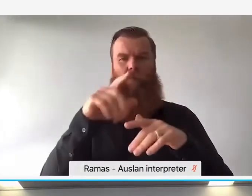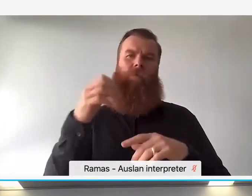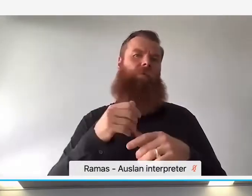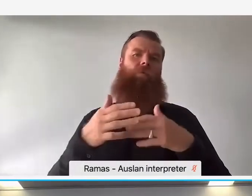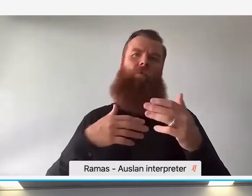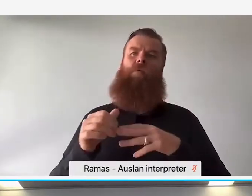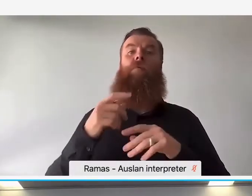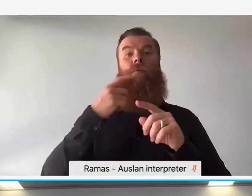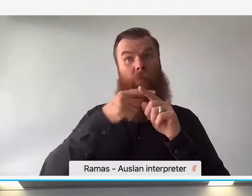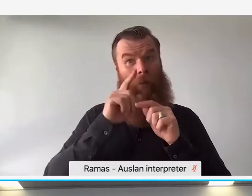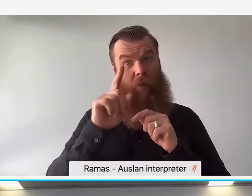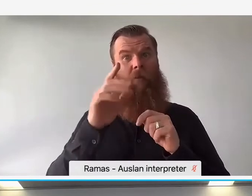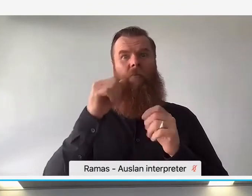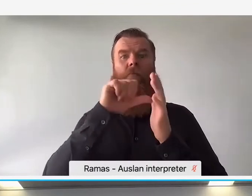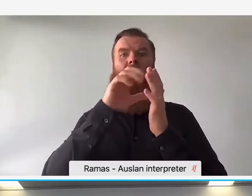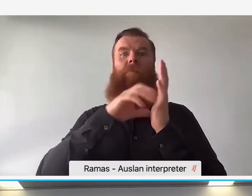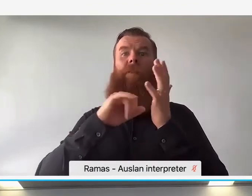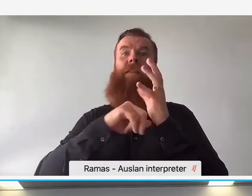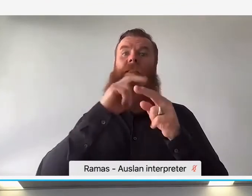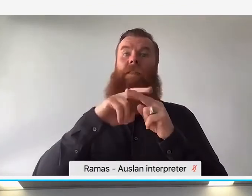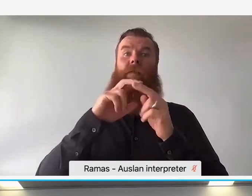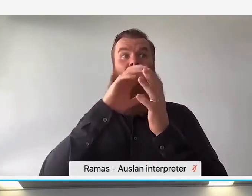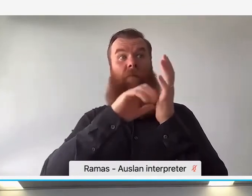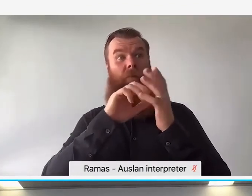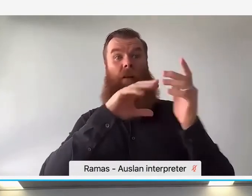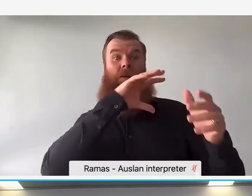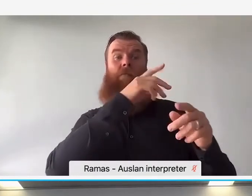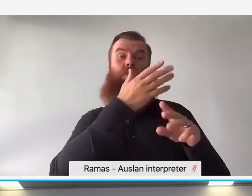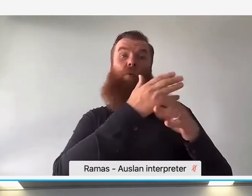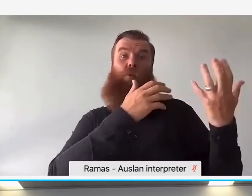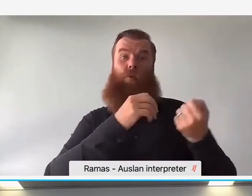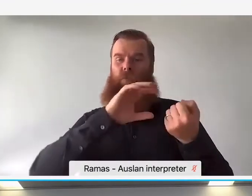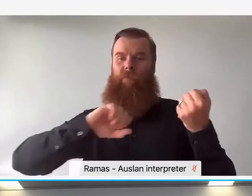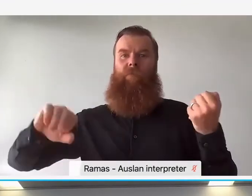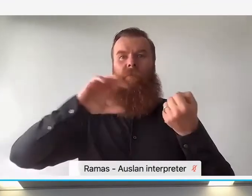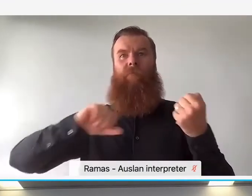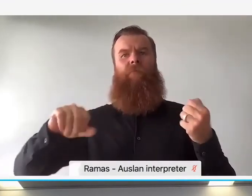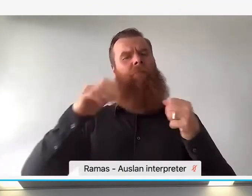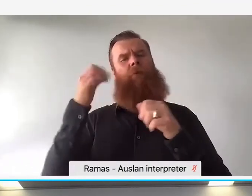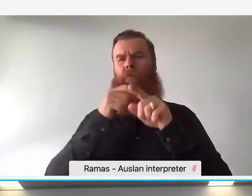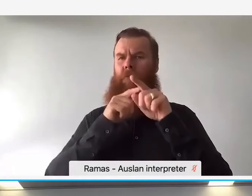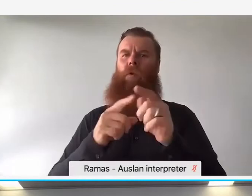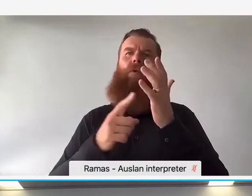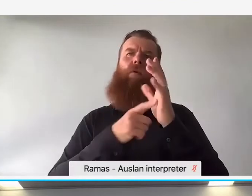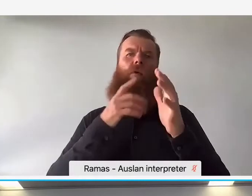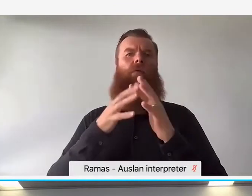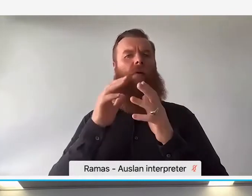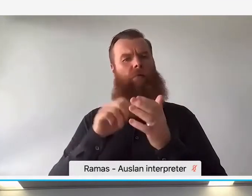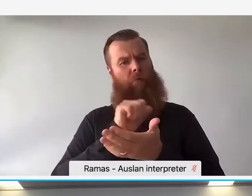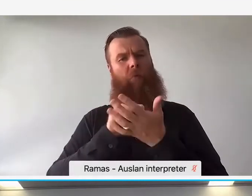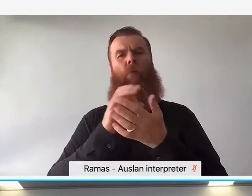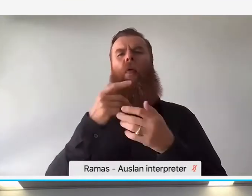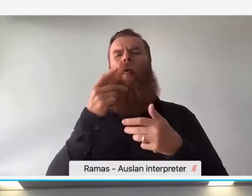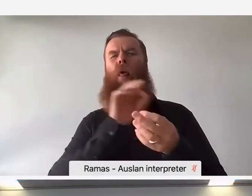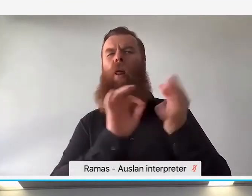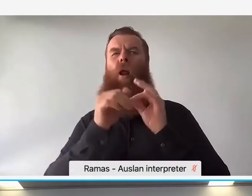deductions. Accommodation must be legal, safe and appropriate in cost, proximity to the workplace